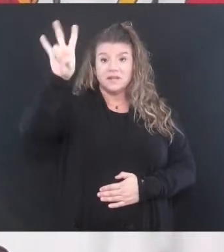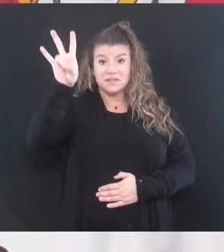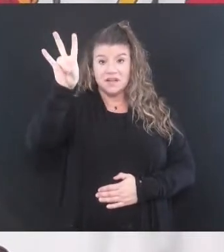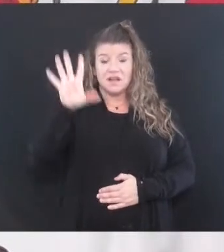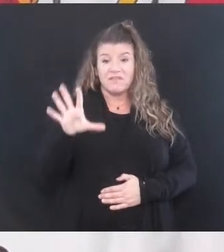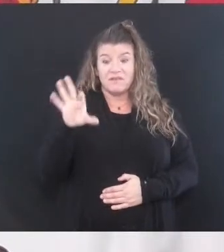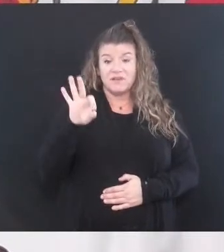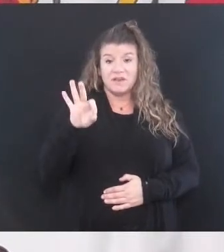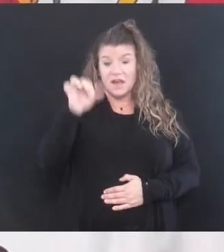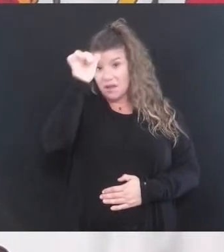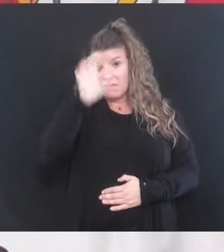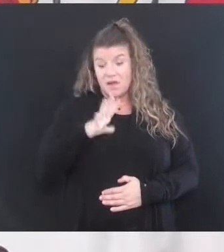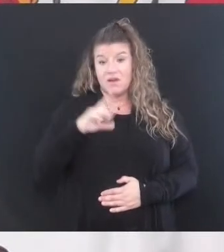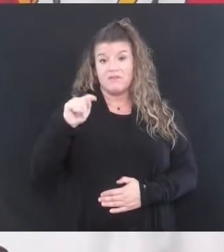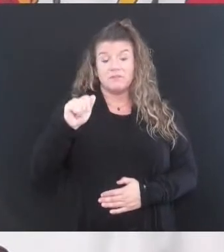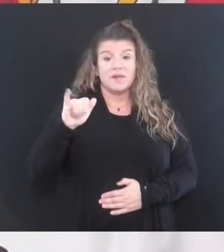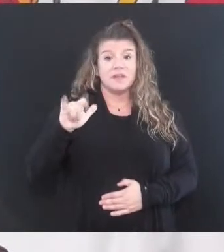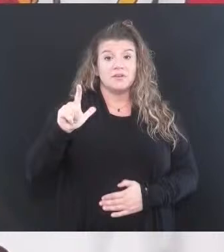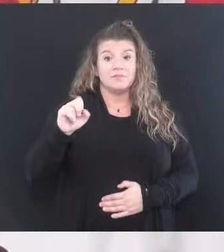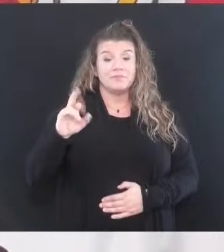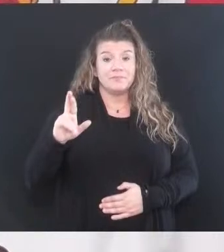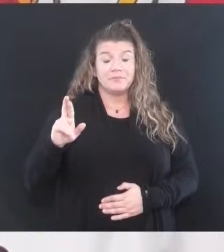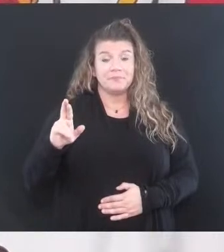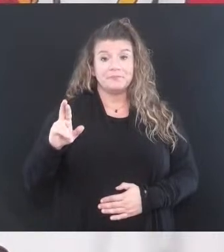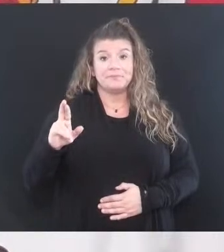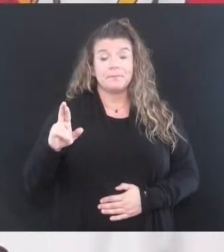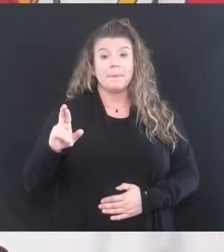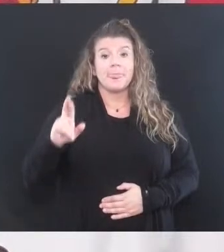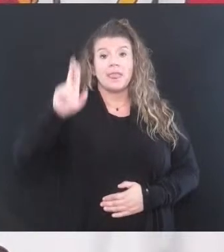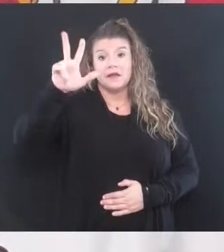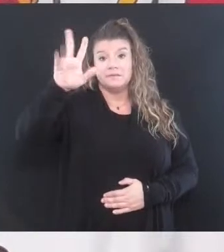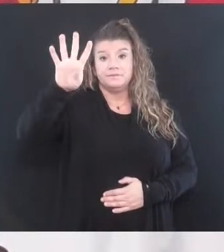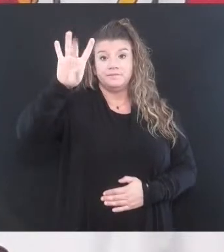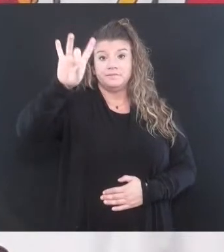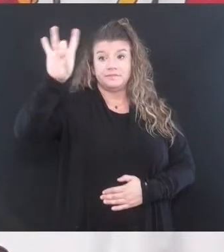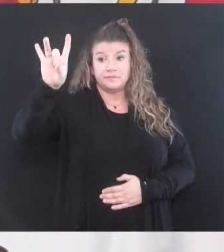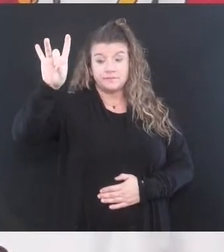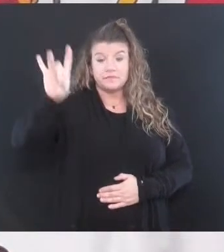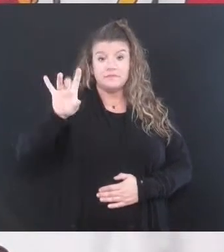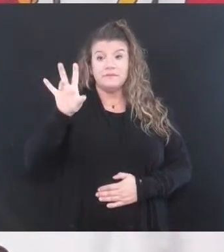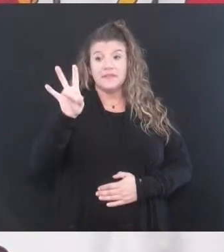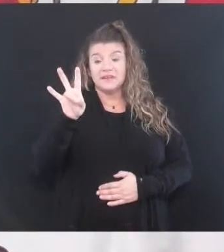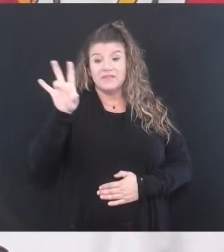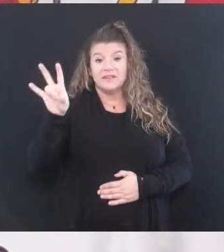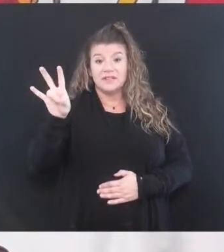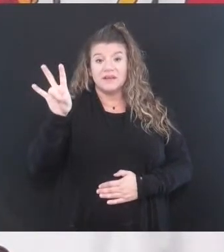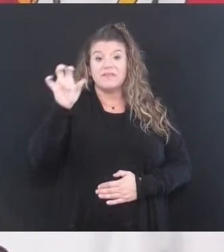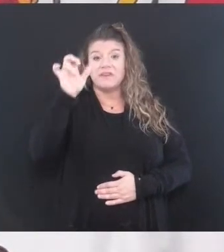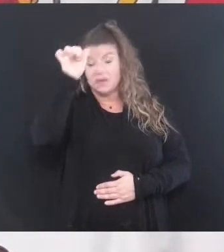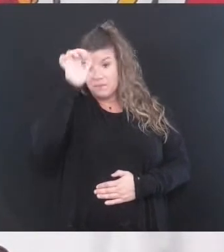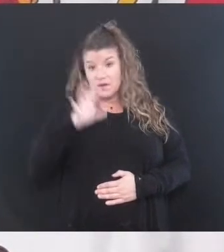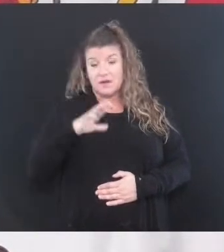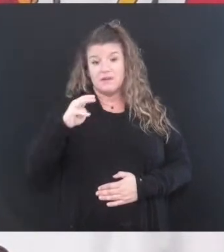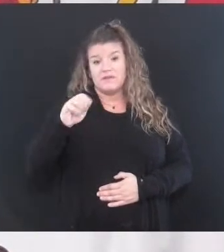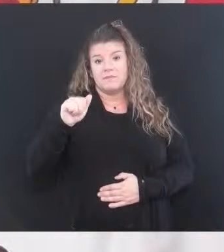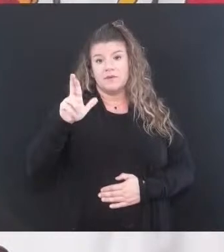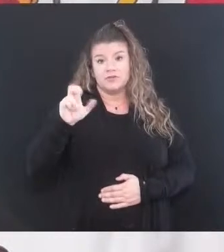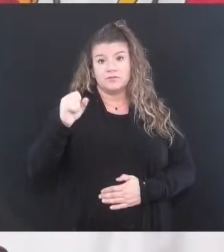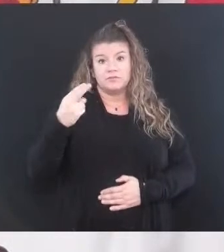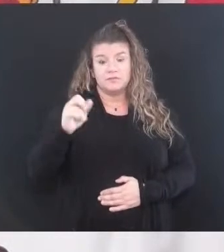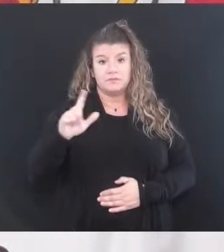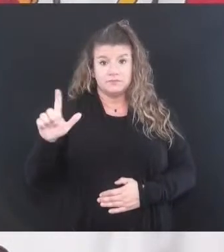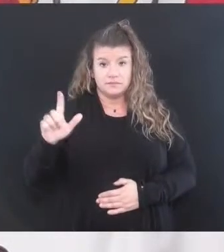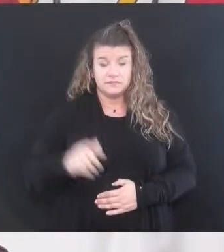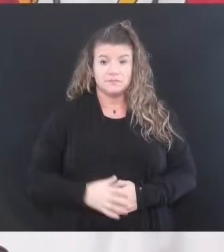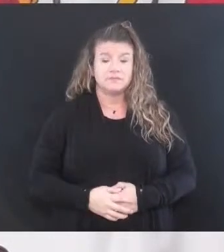a 59-year-old male from Taylor County. Our 3,488th death, a 77-year-old male from Marshall County.